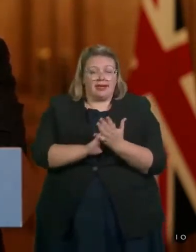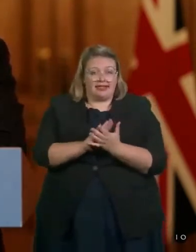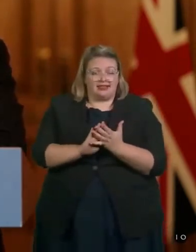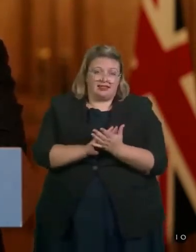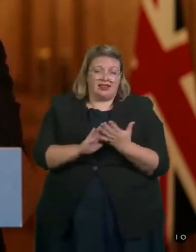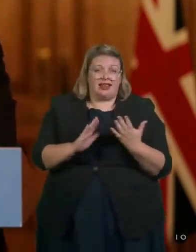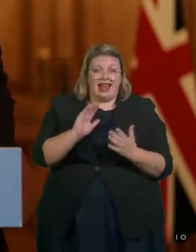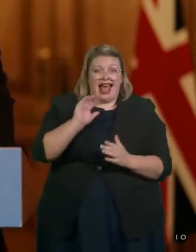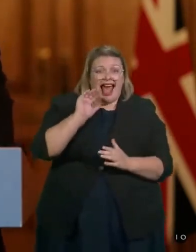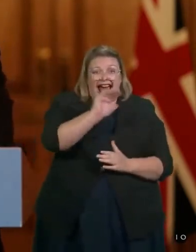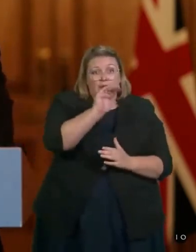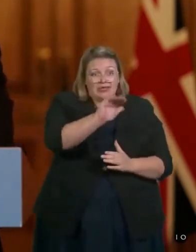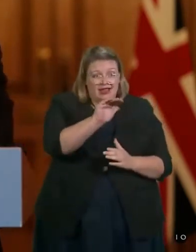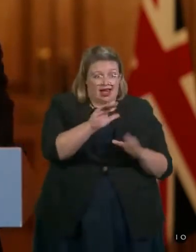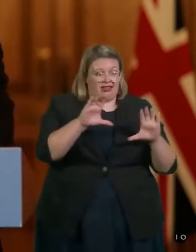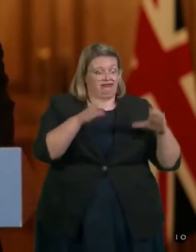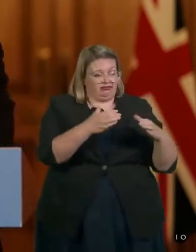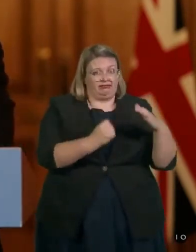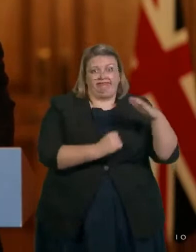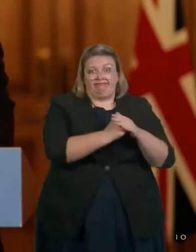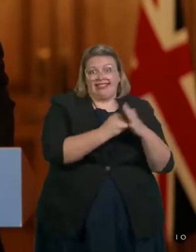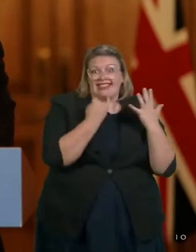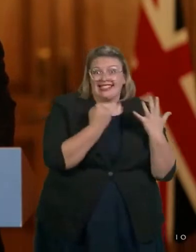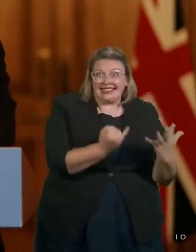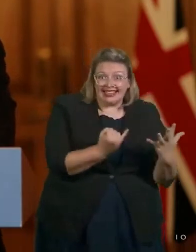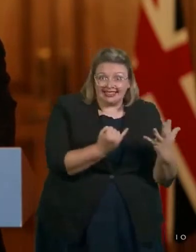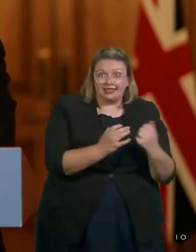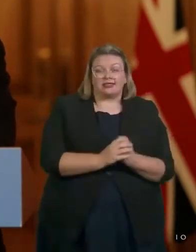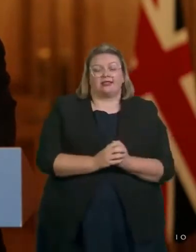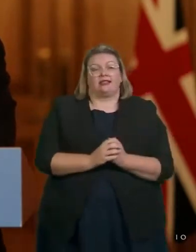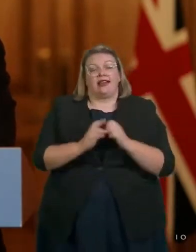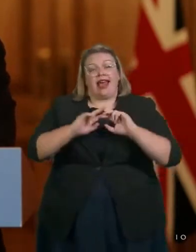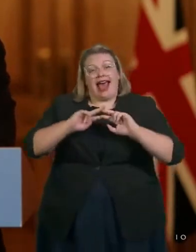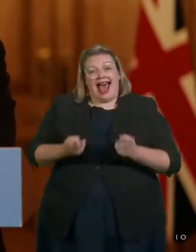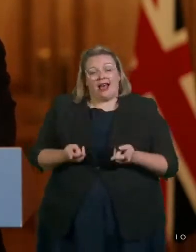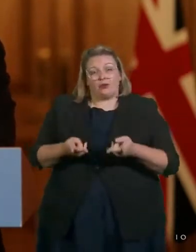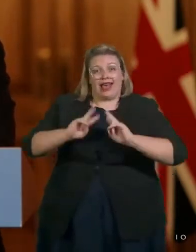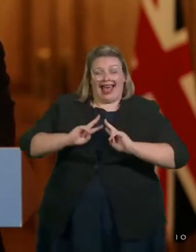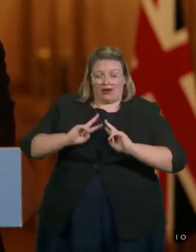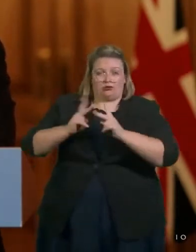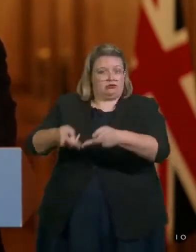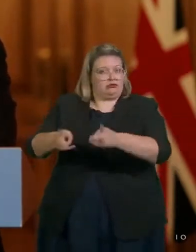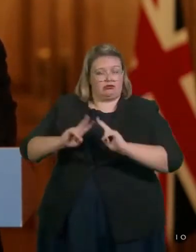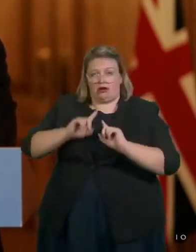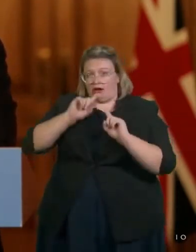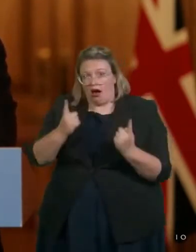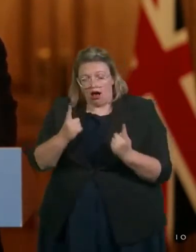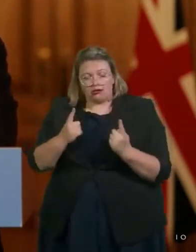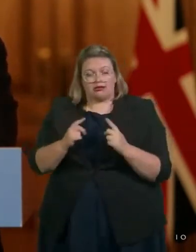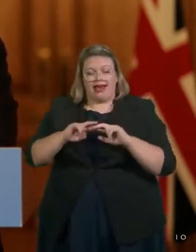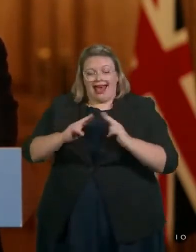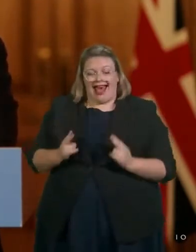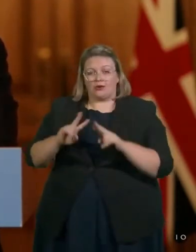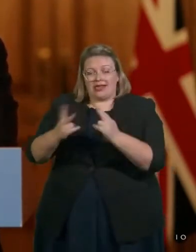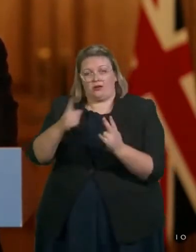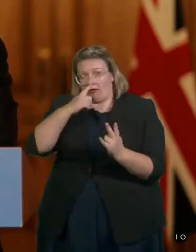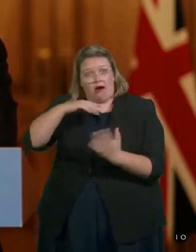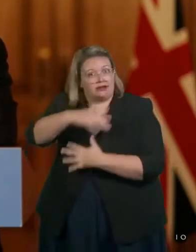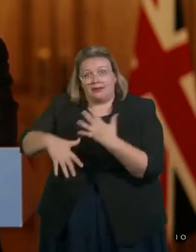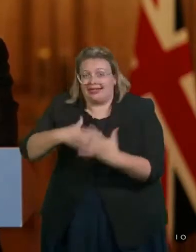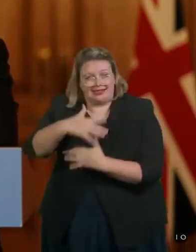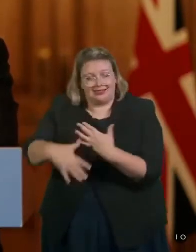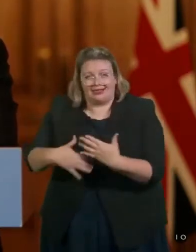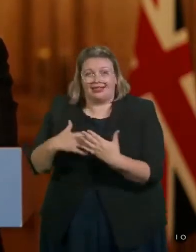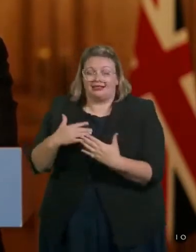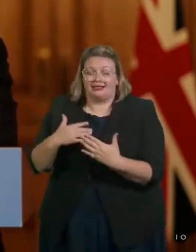6. And we strongly advise against travel into and out of the area. In line with the additional measures taken